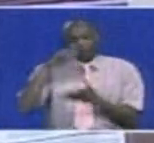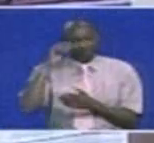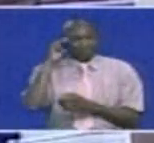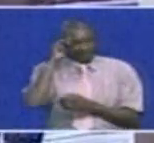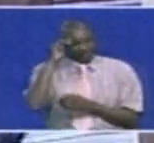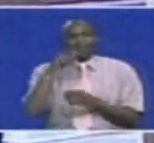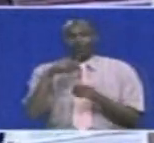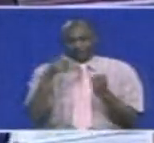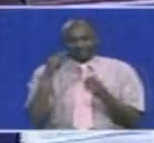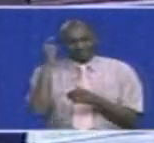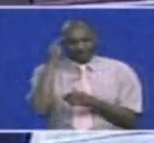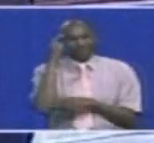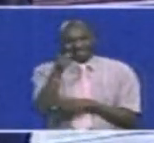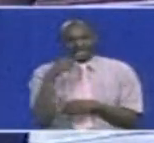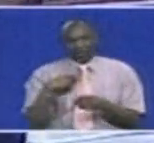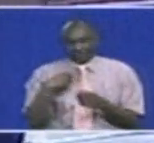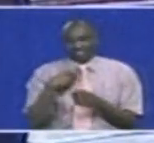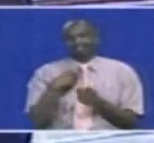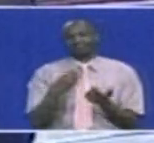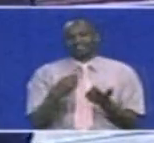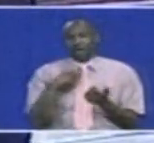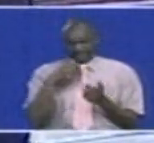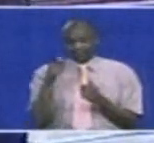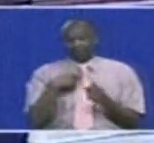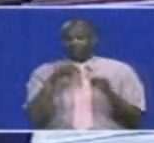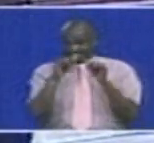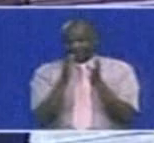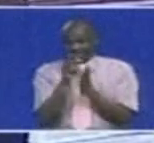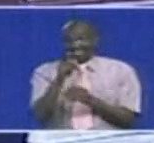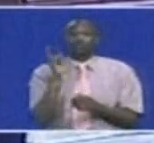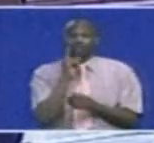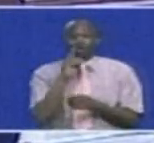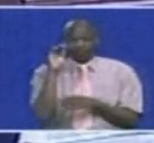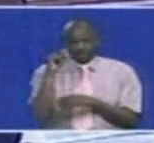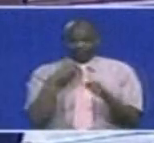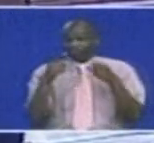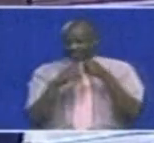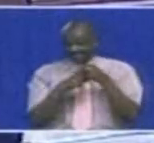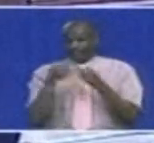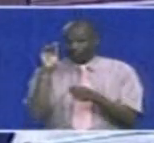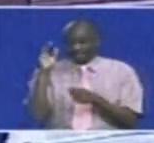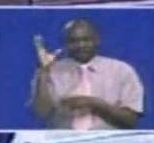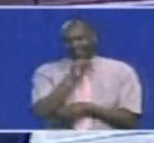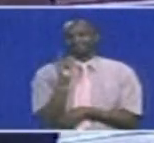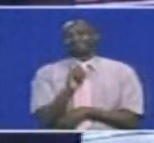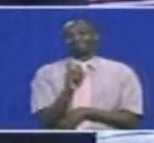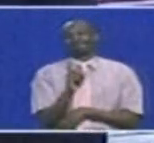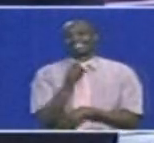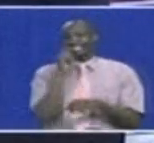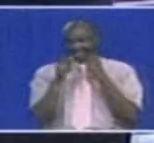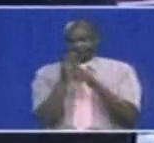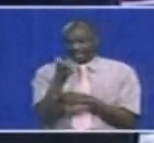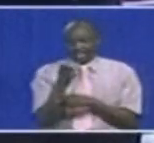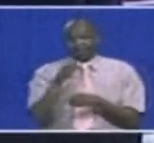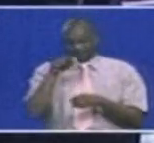moment of Otieno Kajwang. So anyway, do stick around tomorrow morning from 6 a.m. You don't want to miss that interview. Otherwise, from